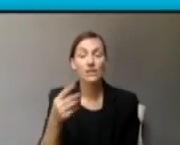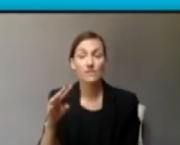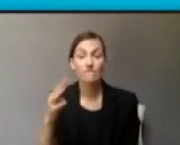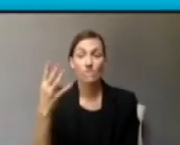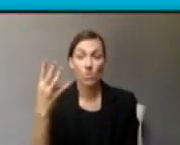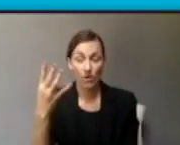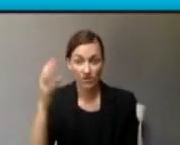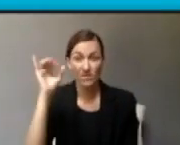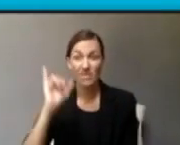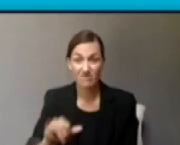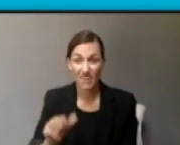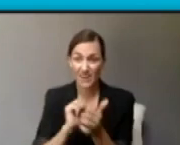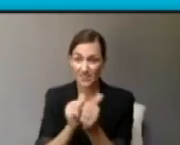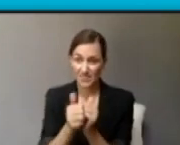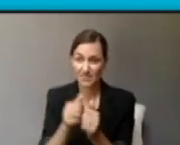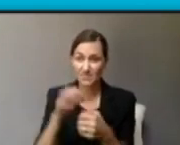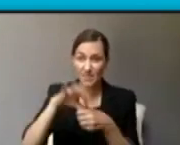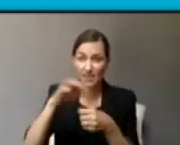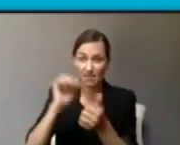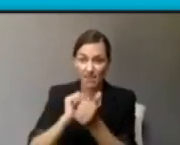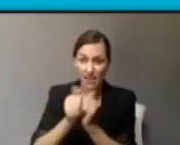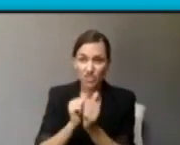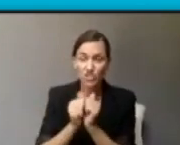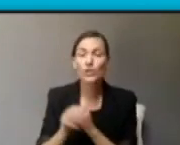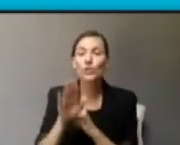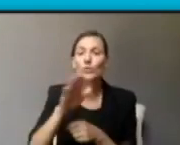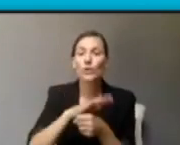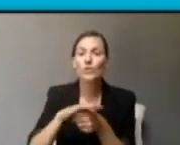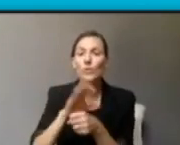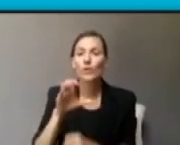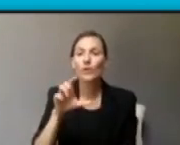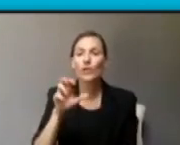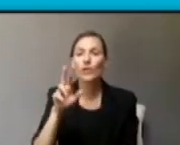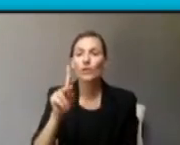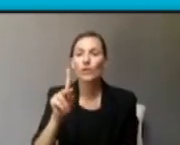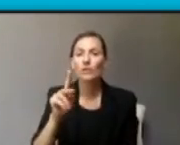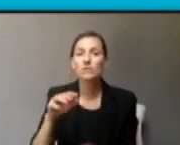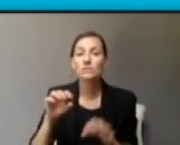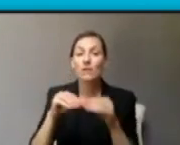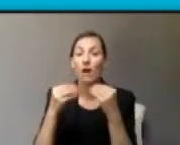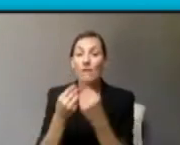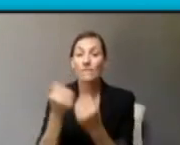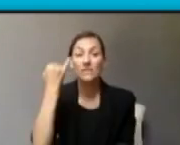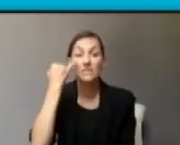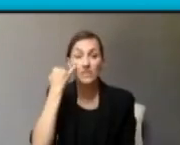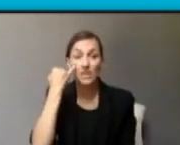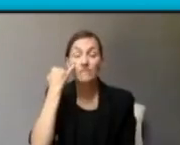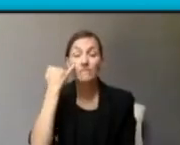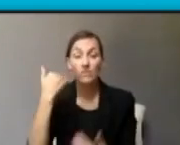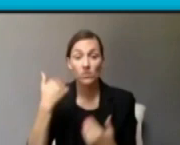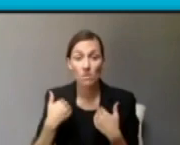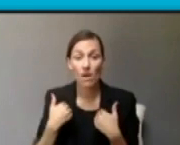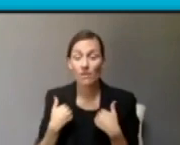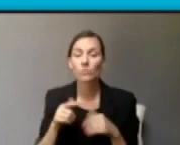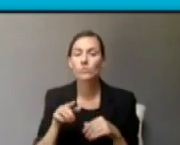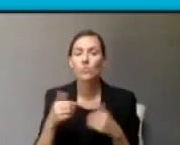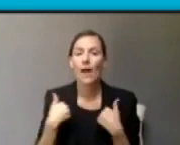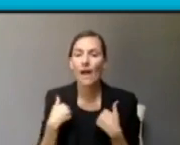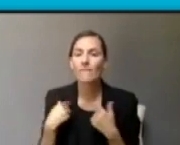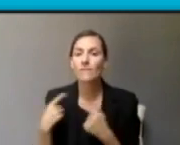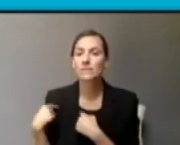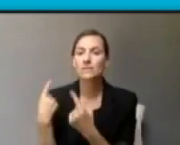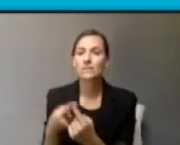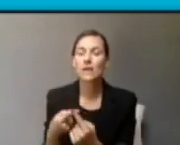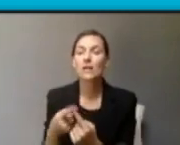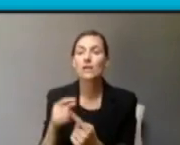the election at your local clerk's office. And if you have up until July